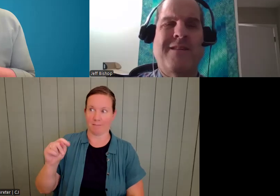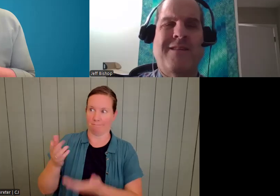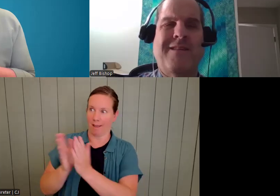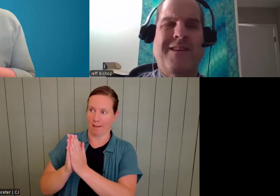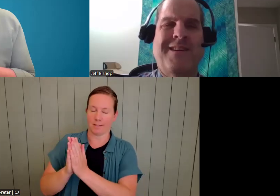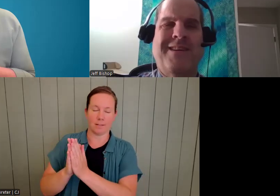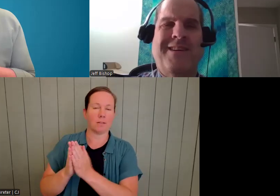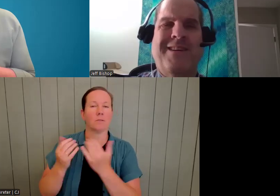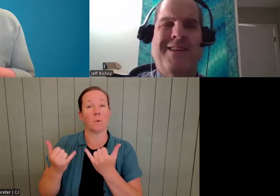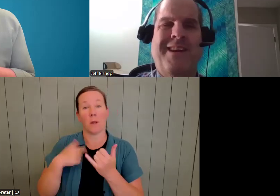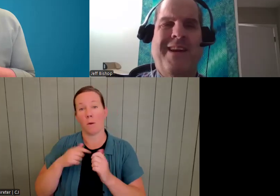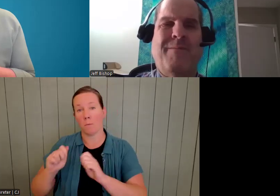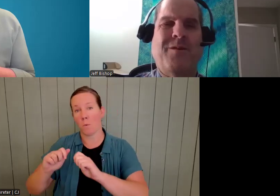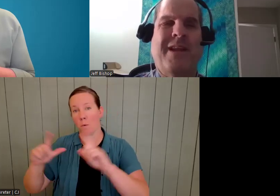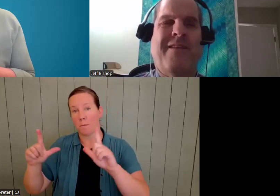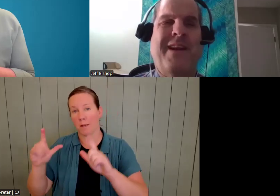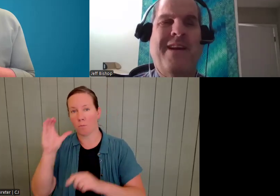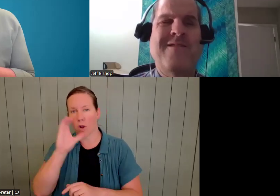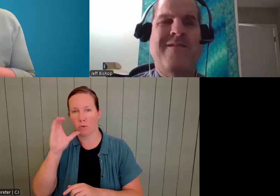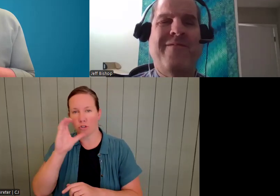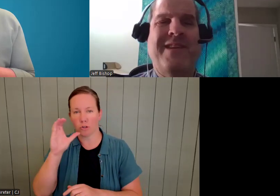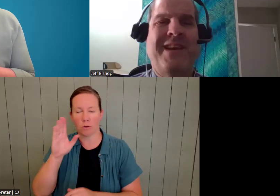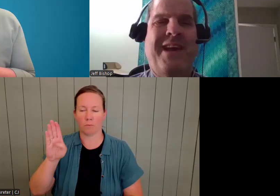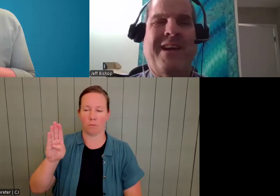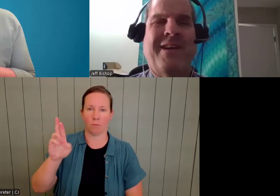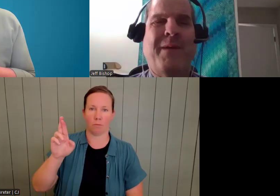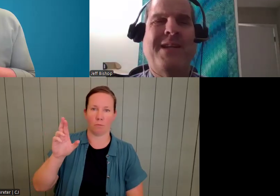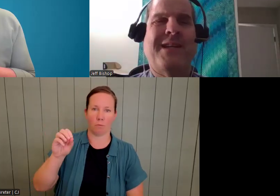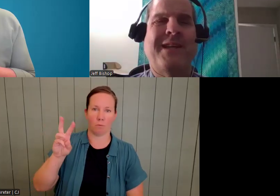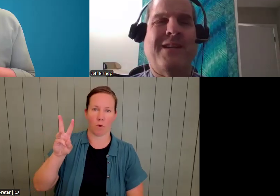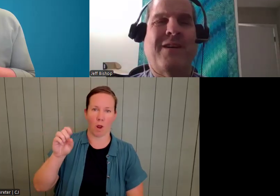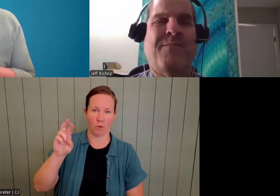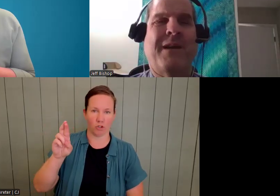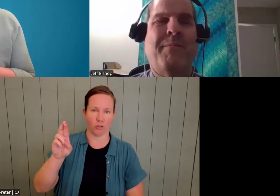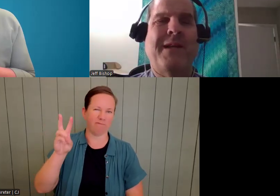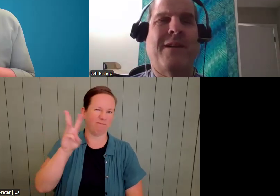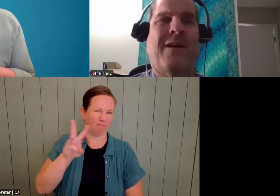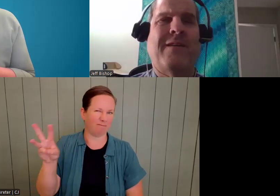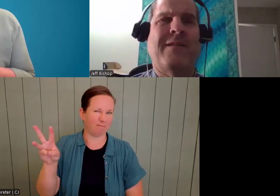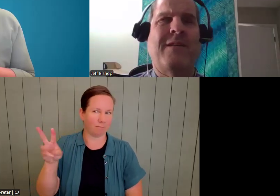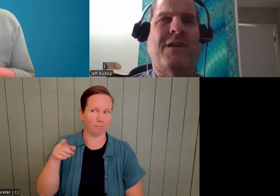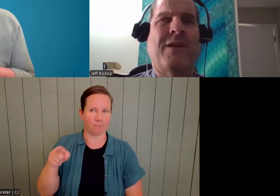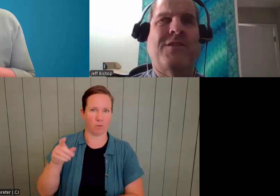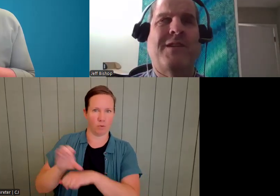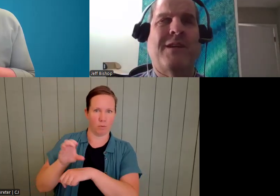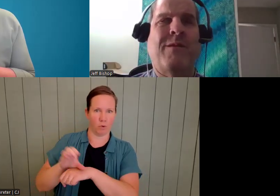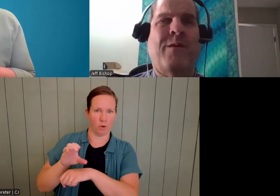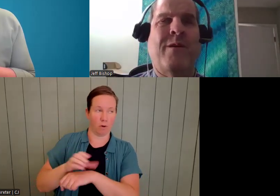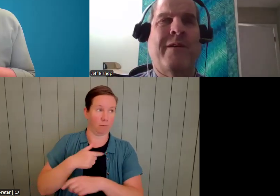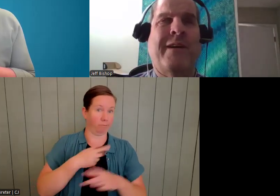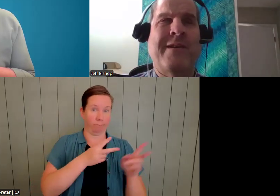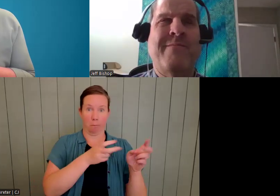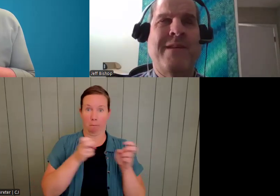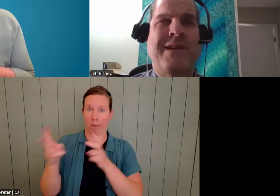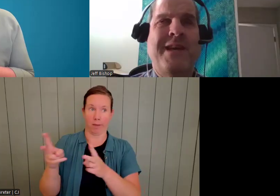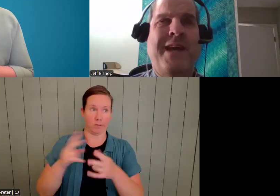browser, and I'm doing that right now. And I'm going to paste this in. So I'm going to paste in all of the questions that we've went